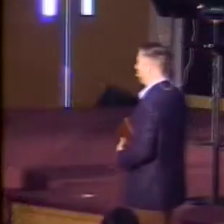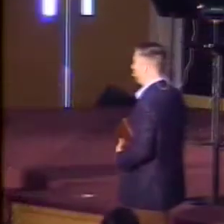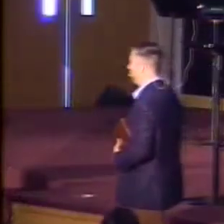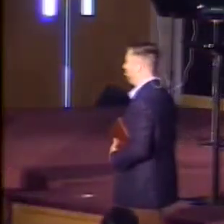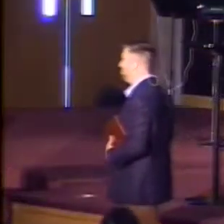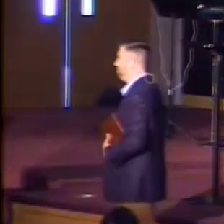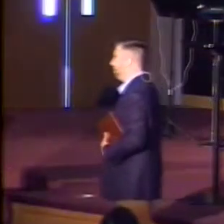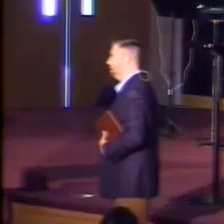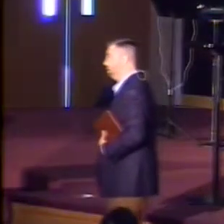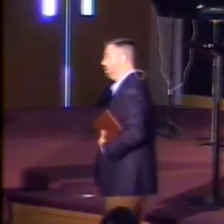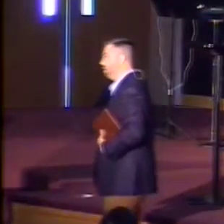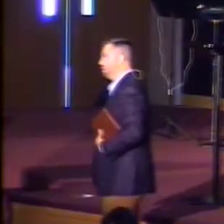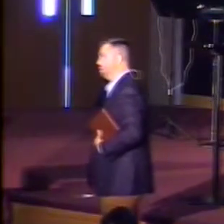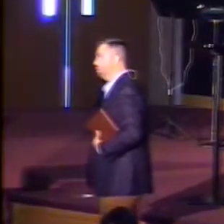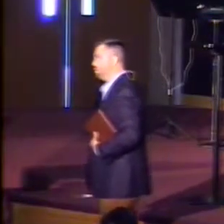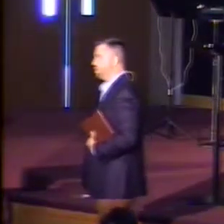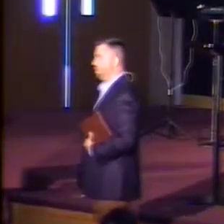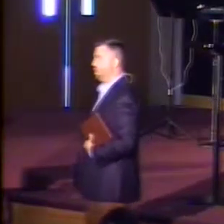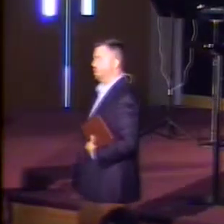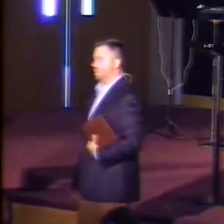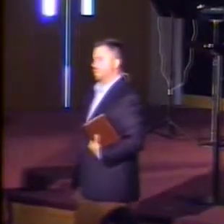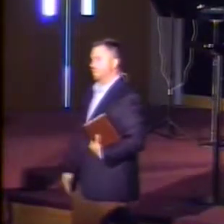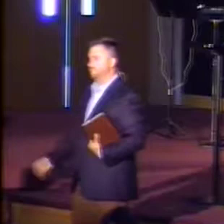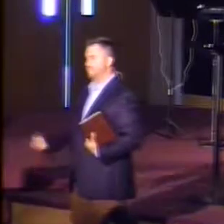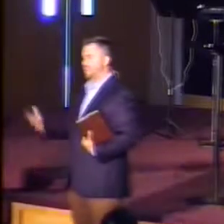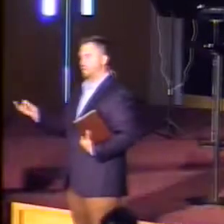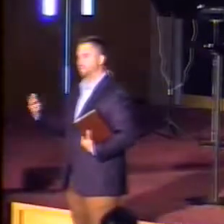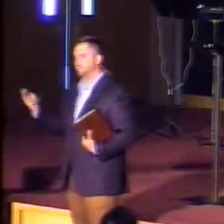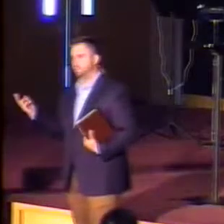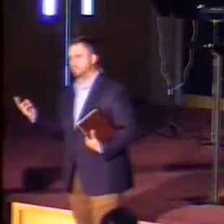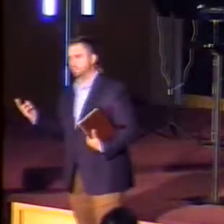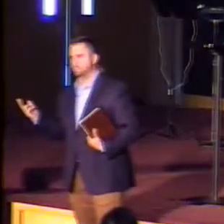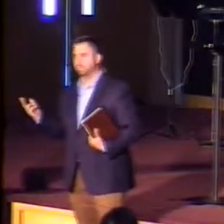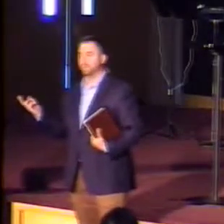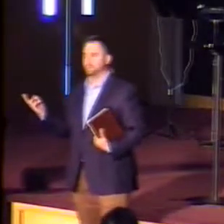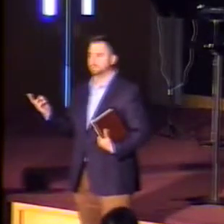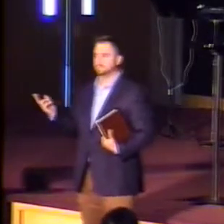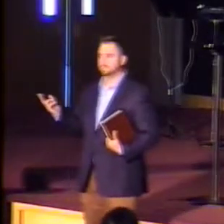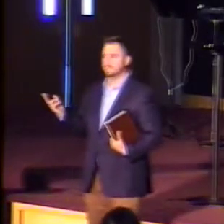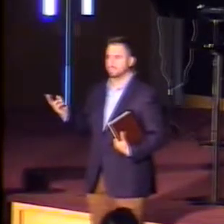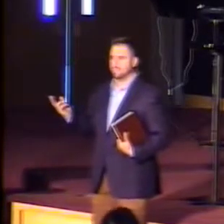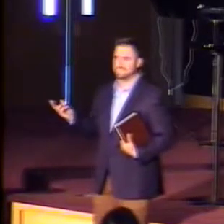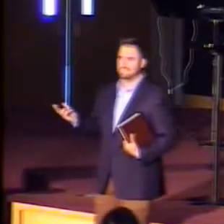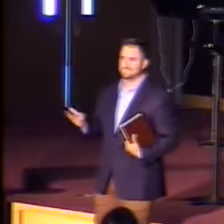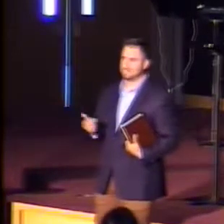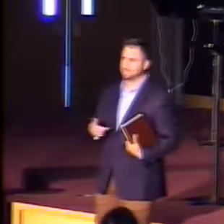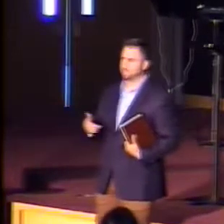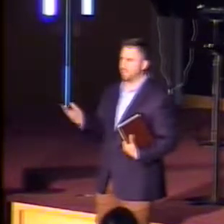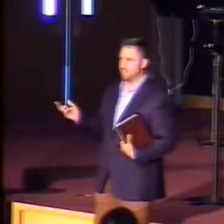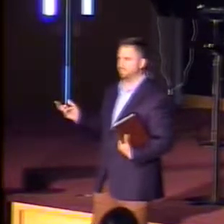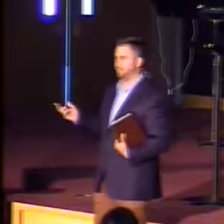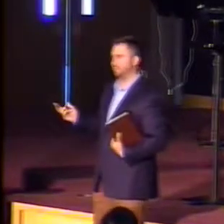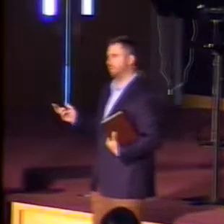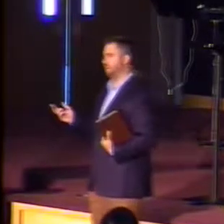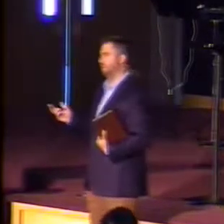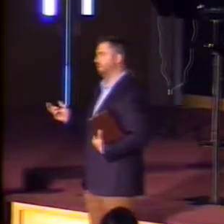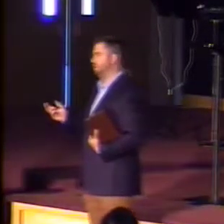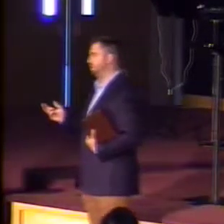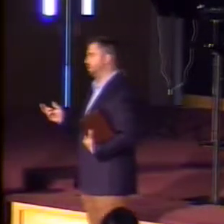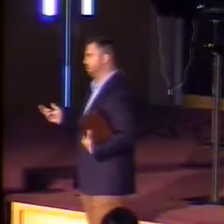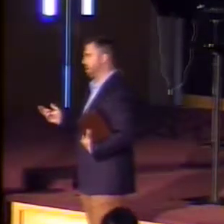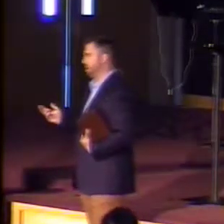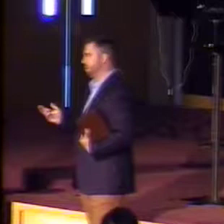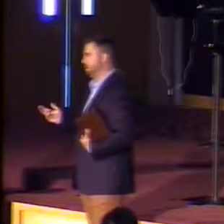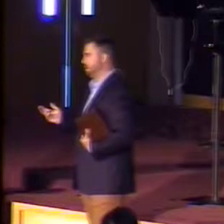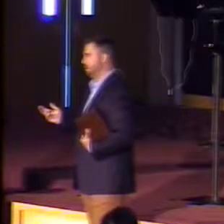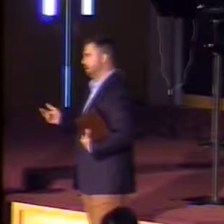rich history of racism, unfortunately. And it's not all too new. Racism has been around for a very long,